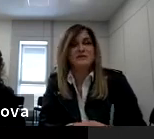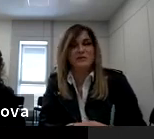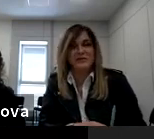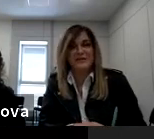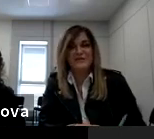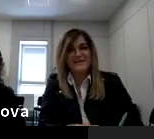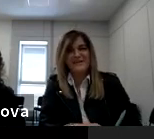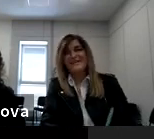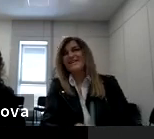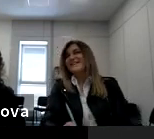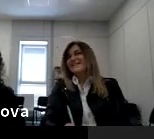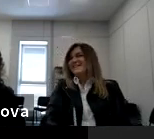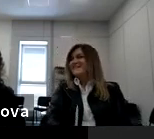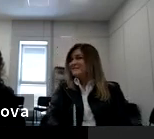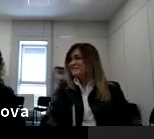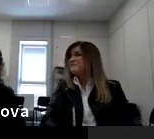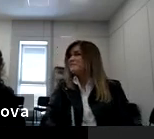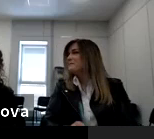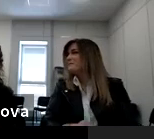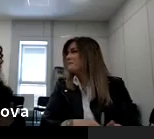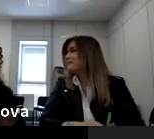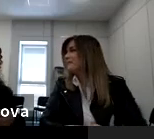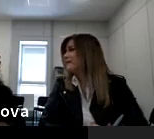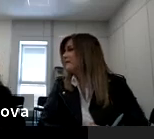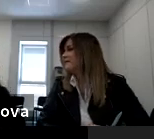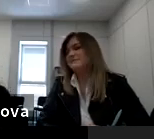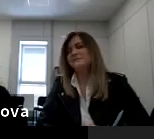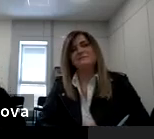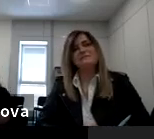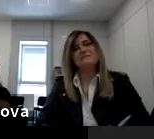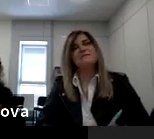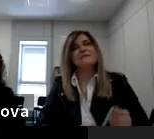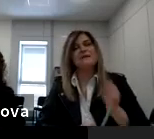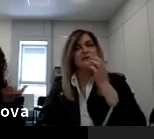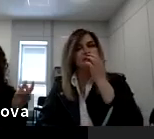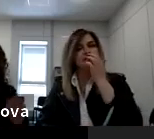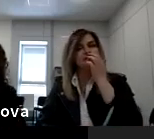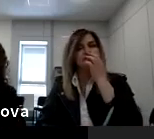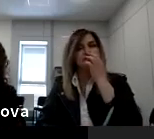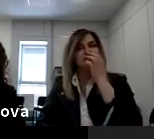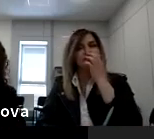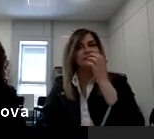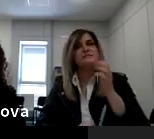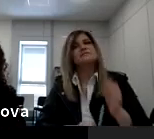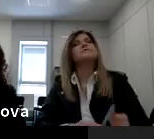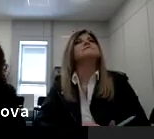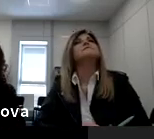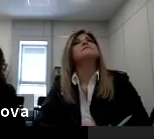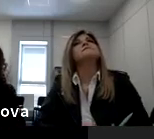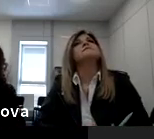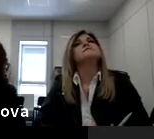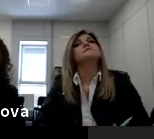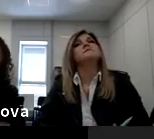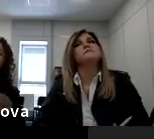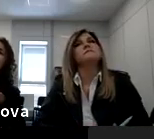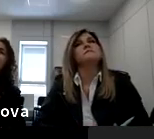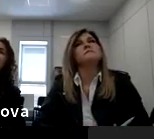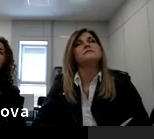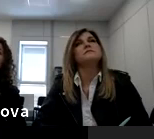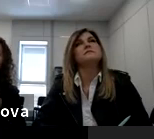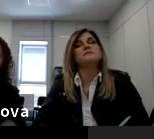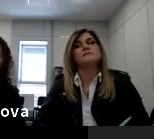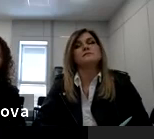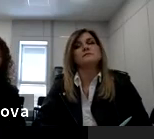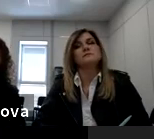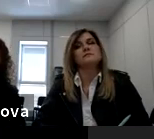and install everything. So I just made it on a knee, some sketches, by some sketches, and we